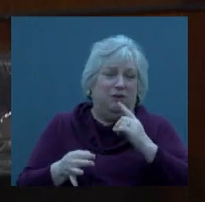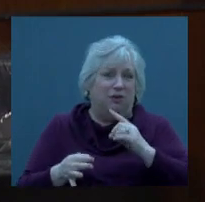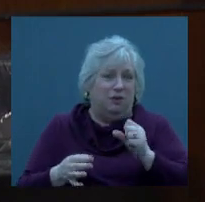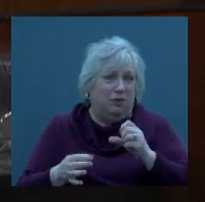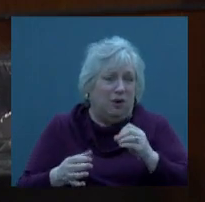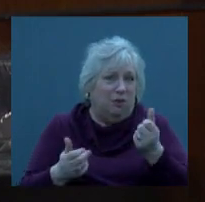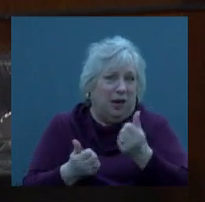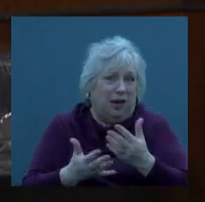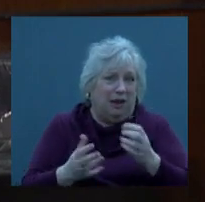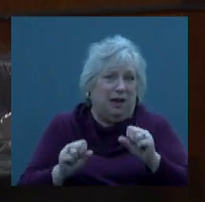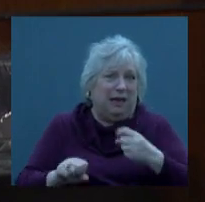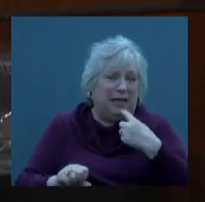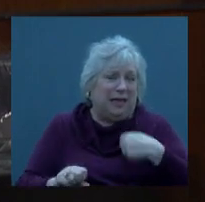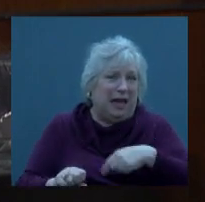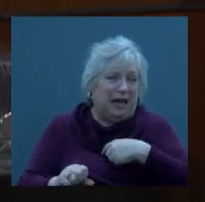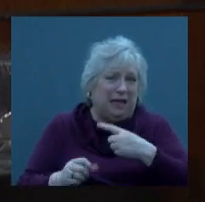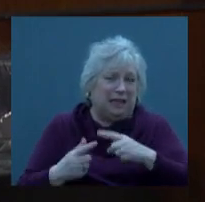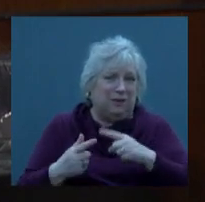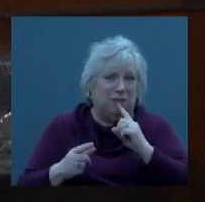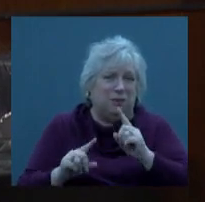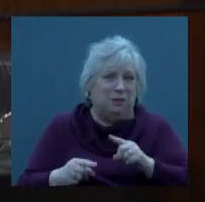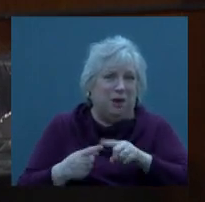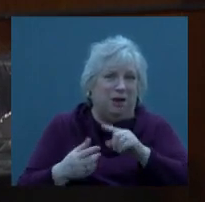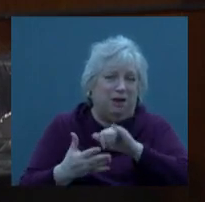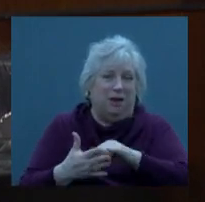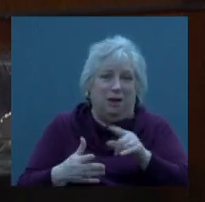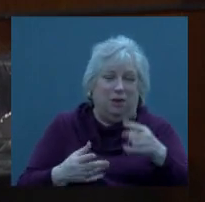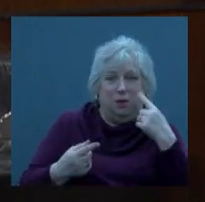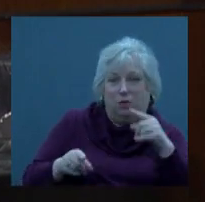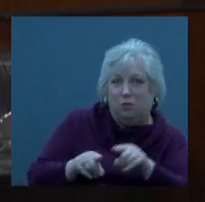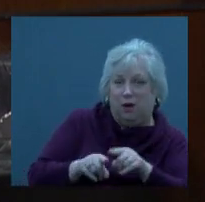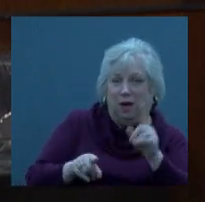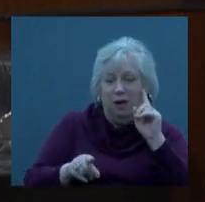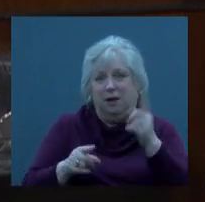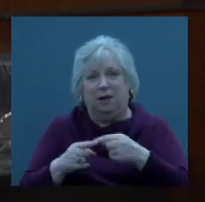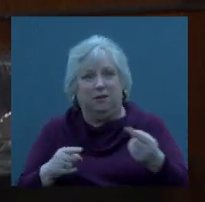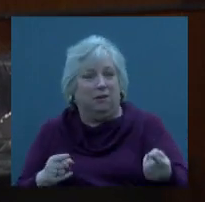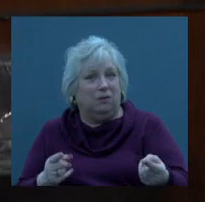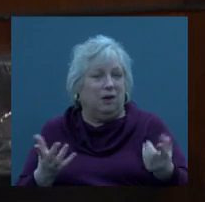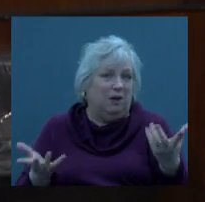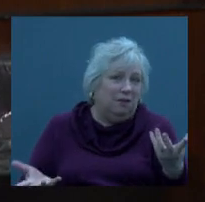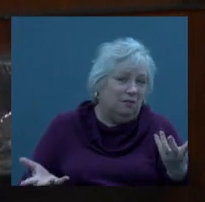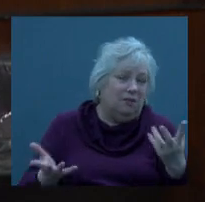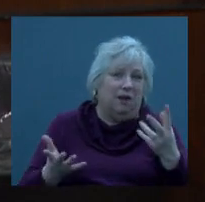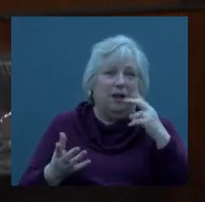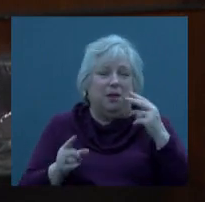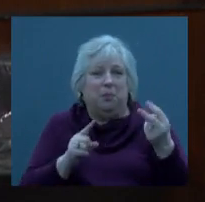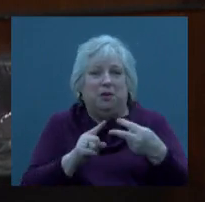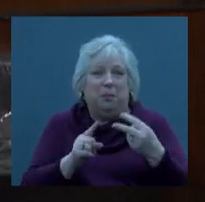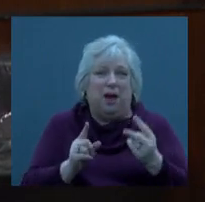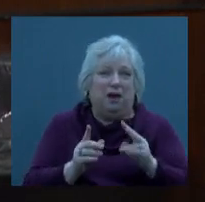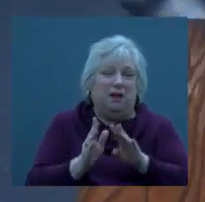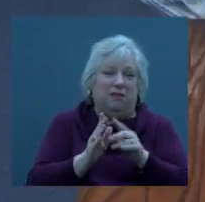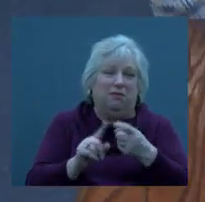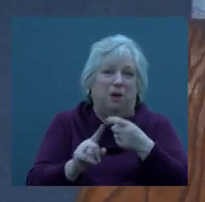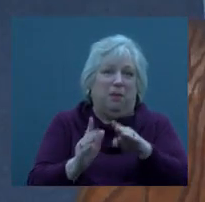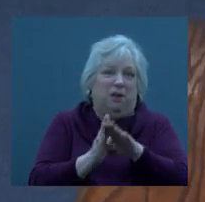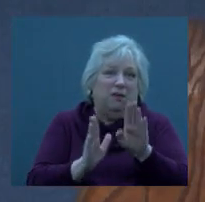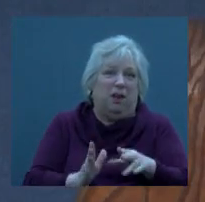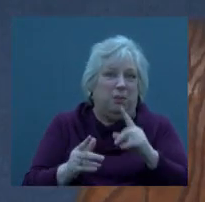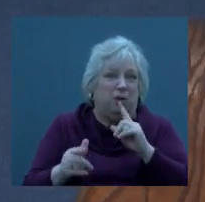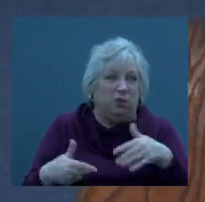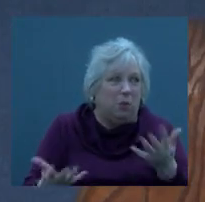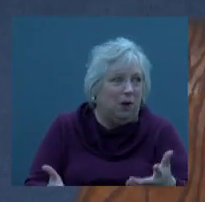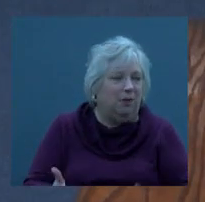us to speak to that? Do you agree? Do you disagree? What is the perspective of the developer?